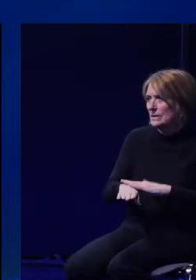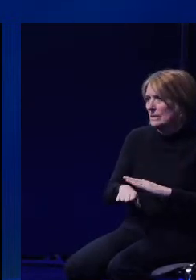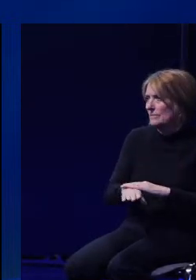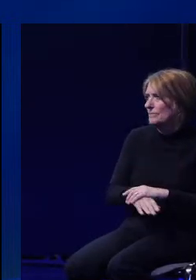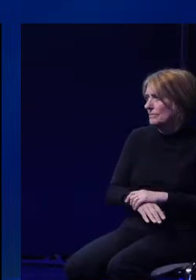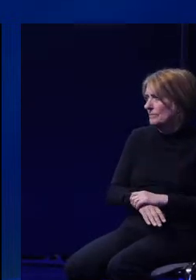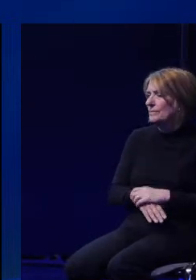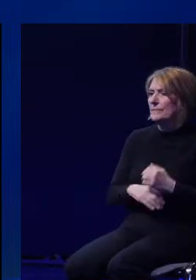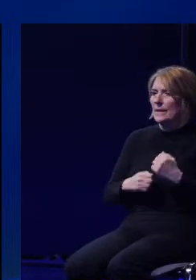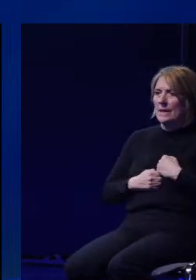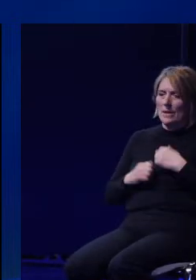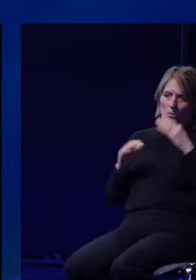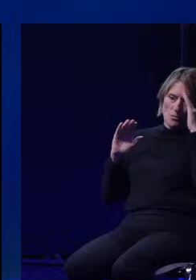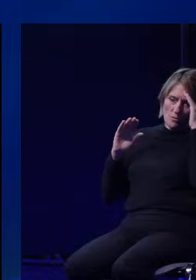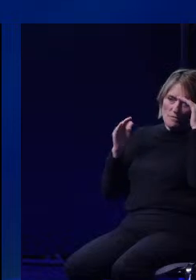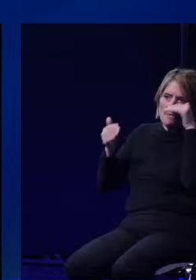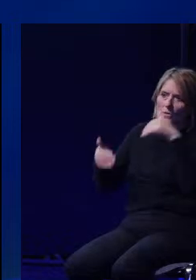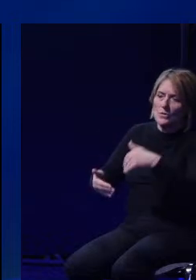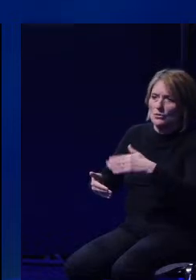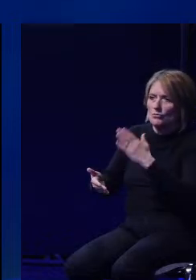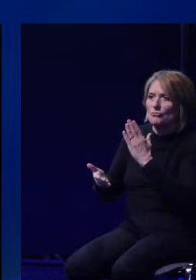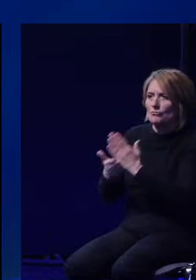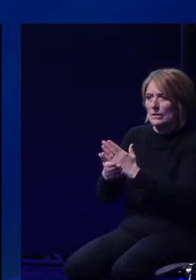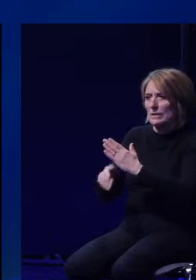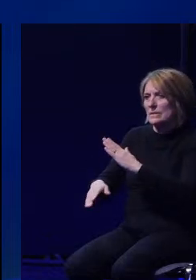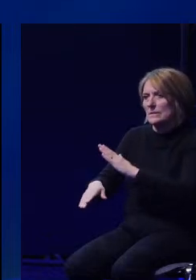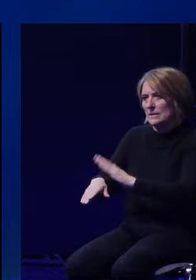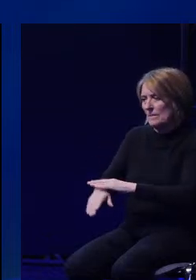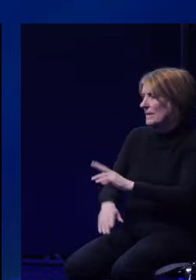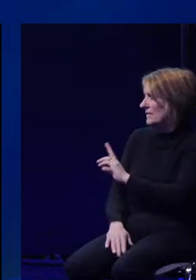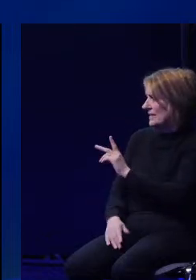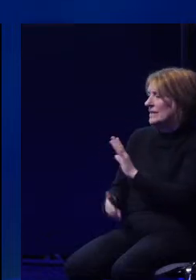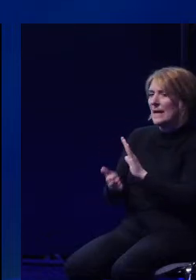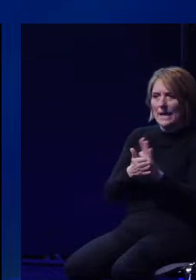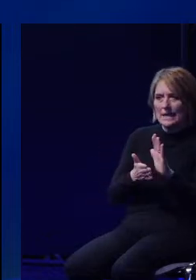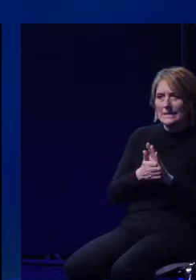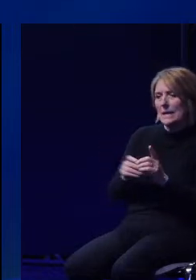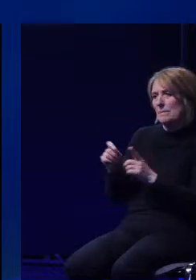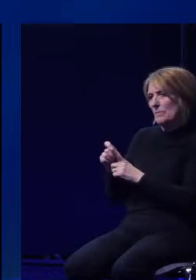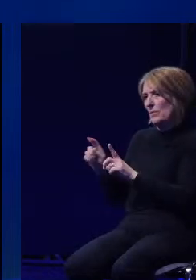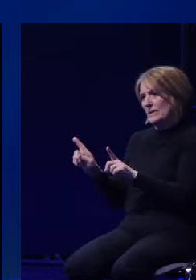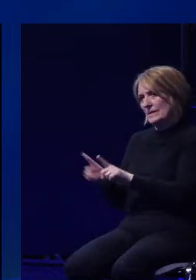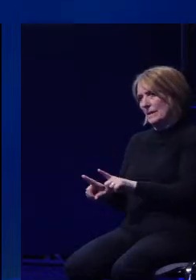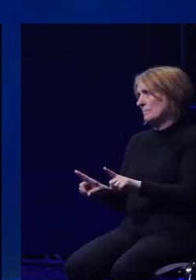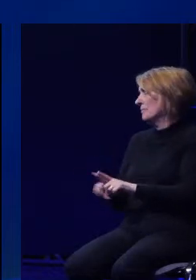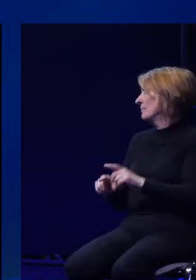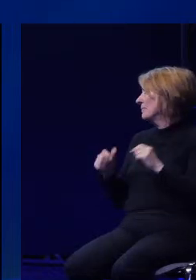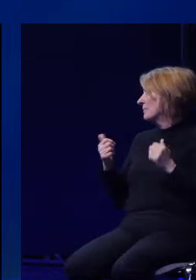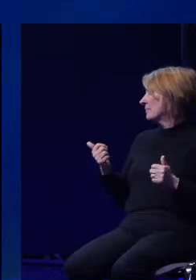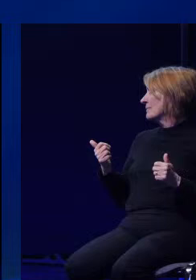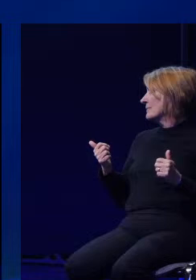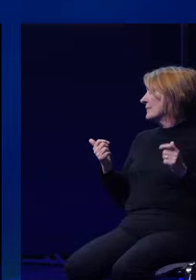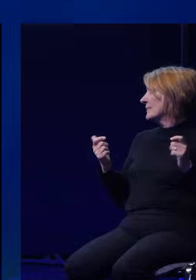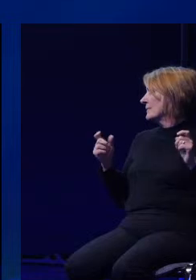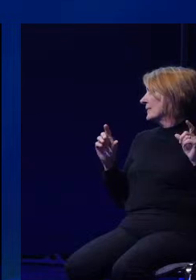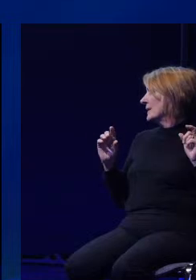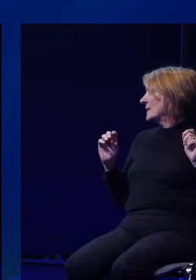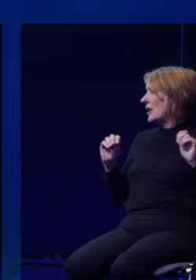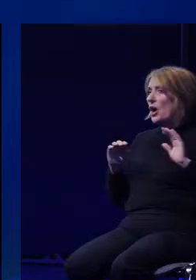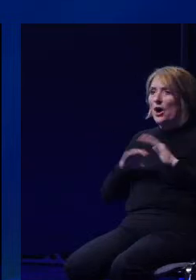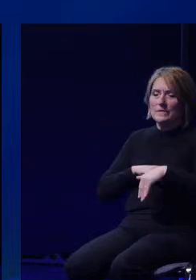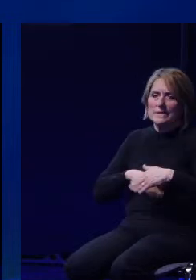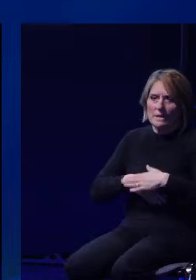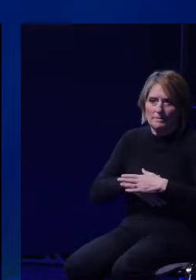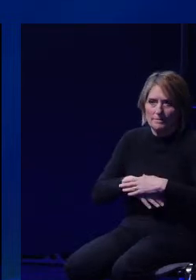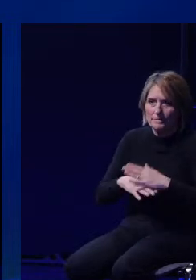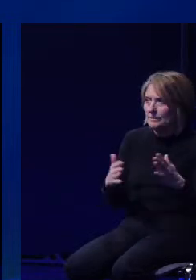is very much on real-time. I think that's also what I hear from Haider and Paul. Okay, we're actually over time